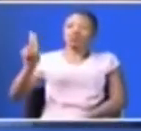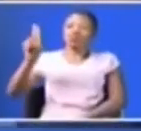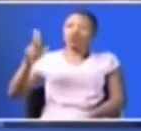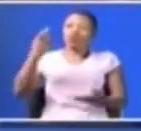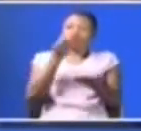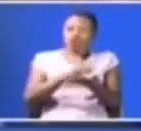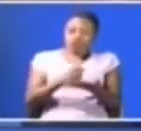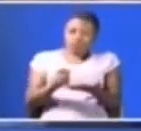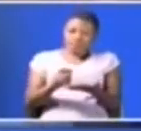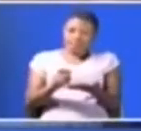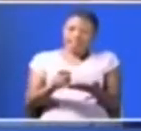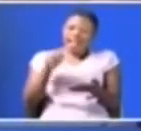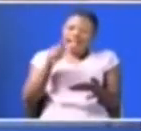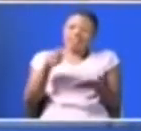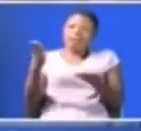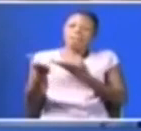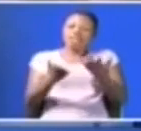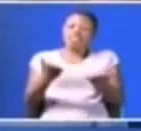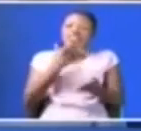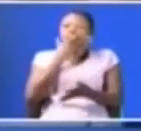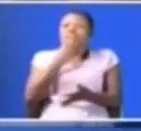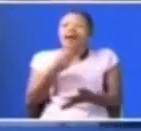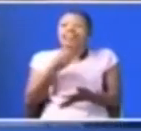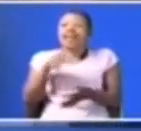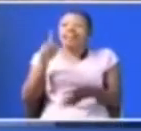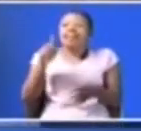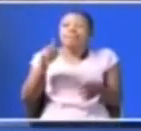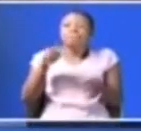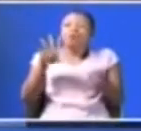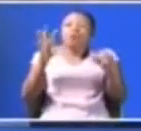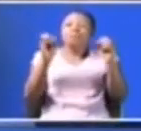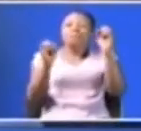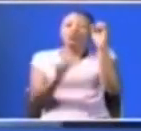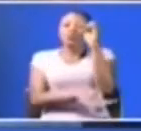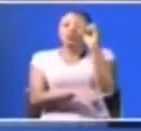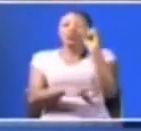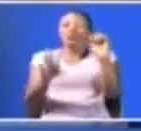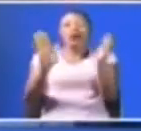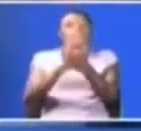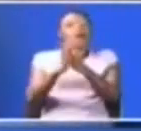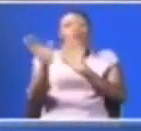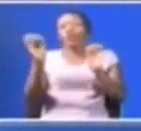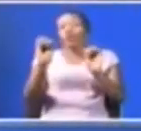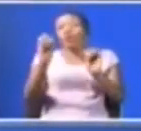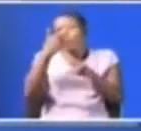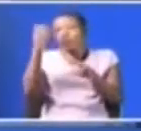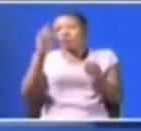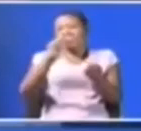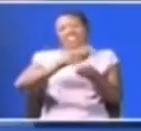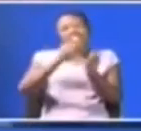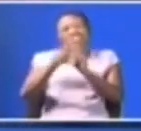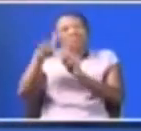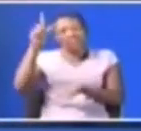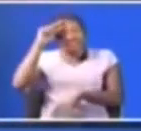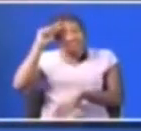so that our businessmen are not bankrupted because of trading with government. In addition to that, we are